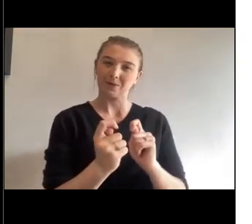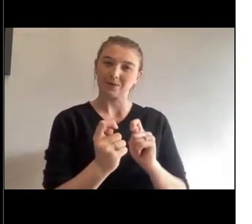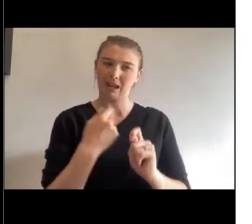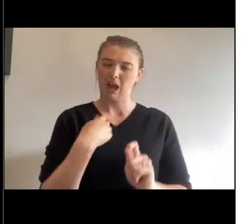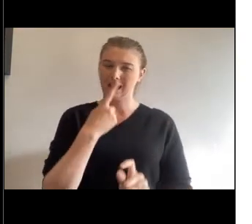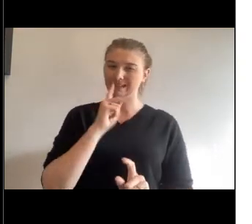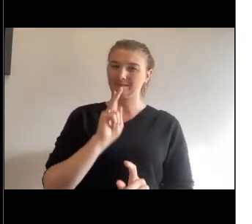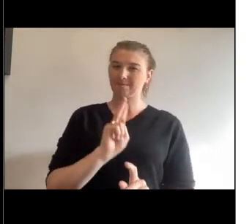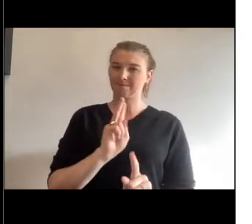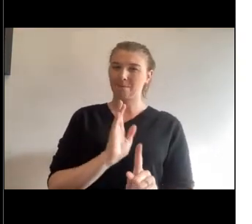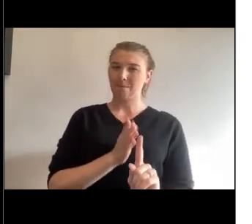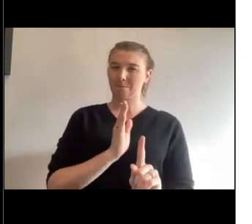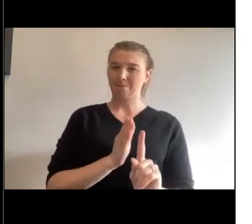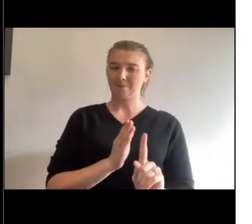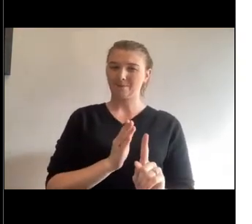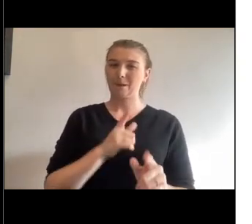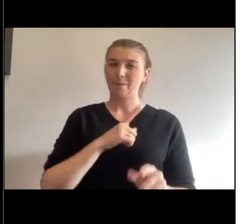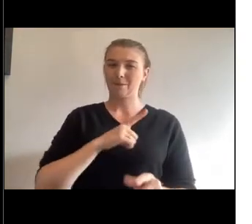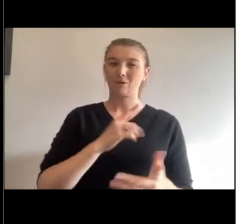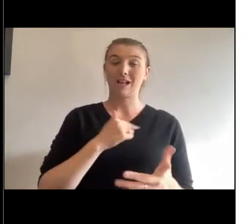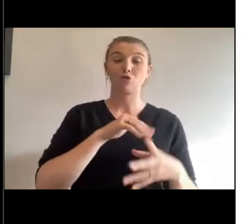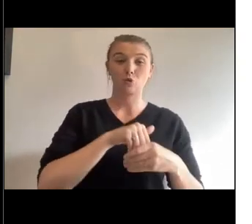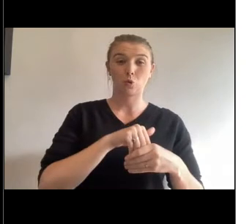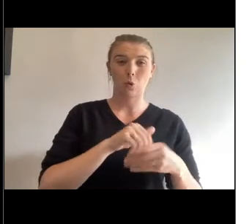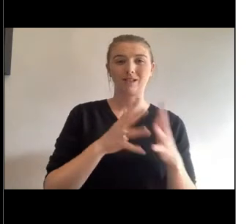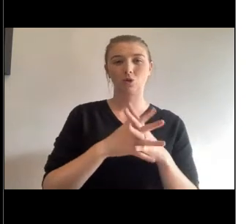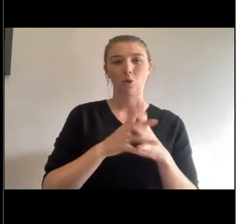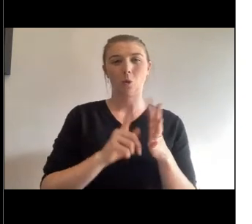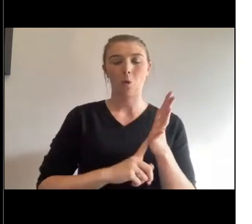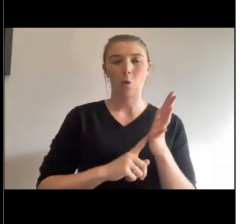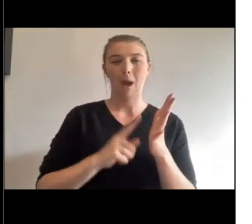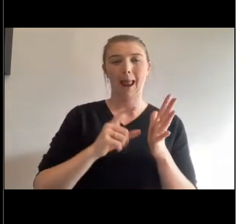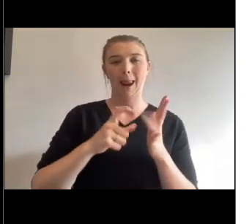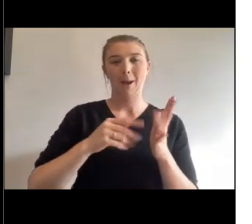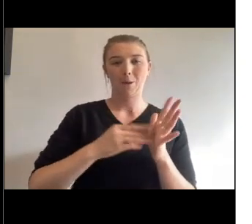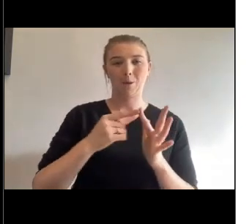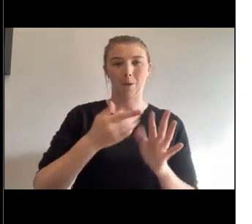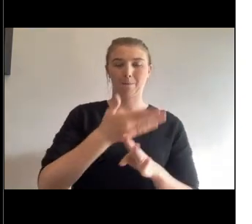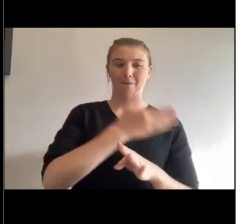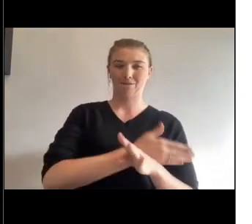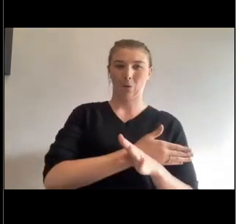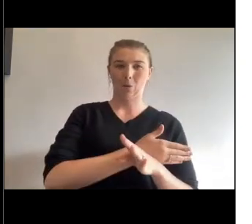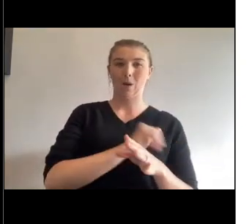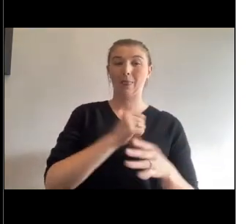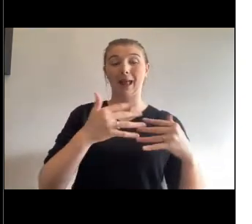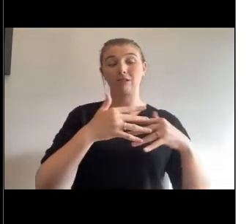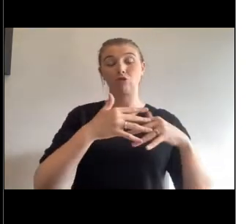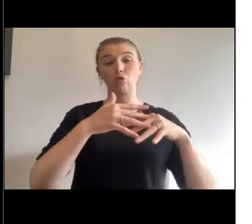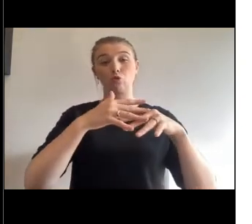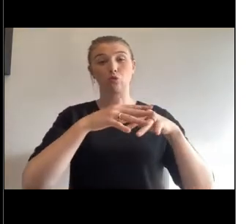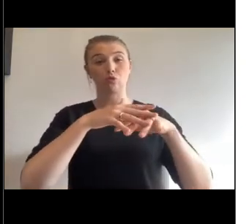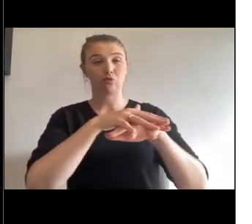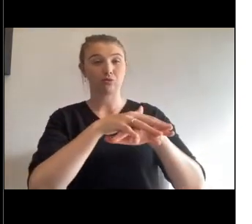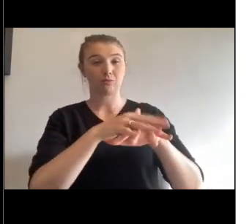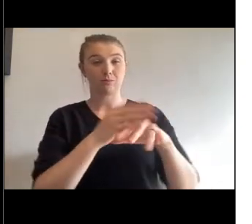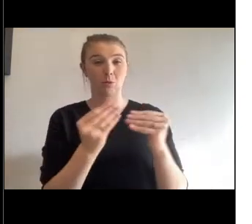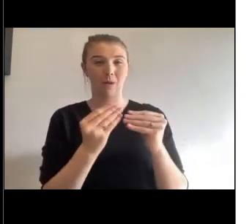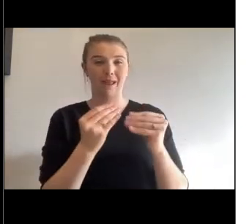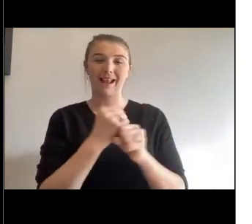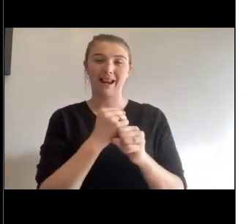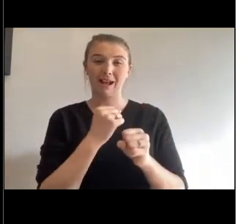I joined as Wellcome, and the merged company was very much a hierarchical